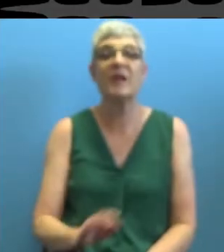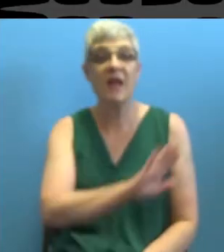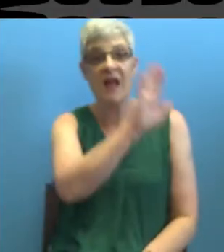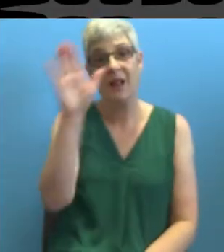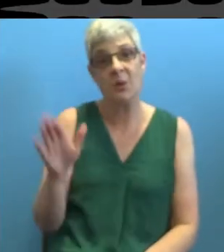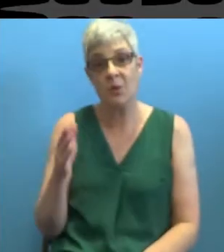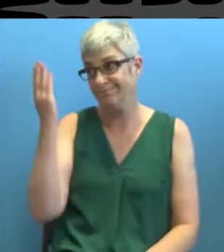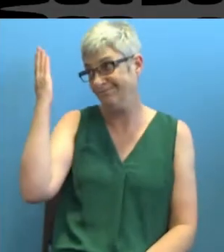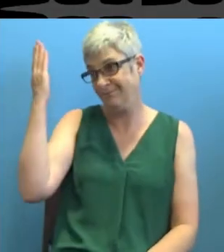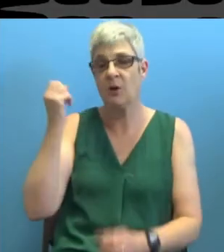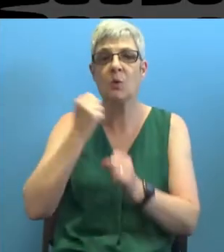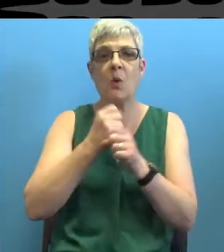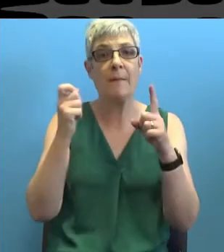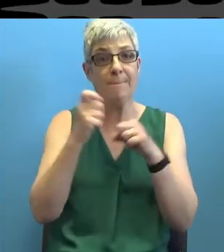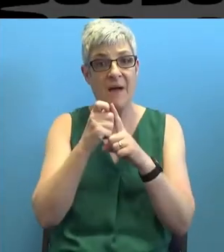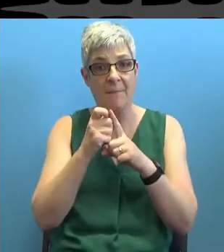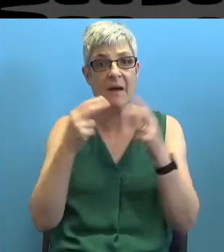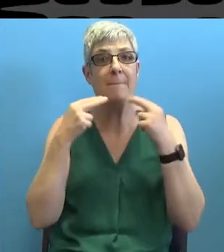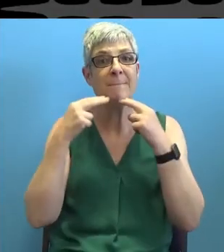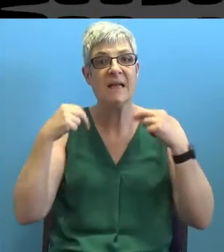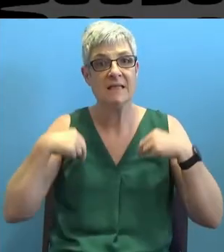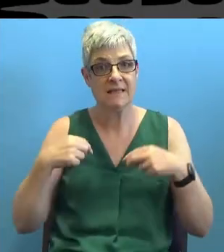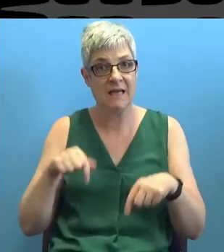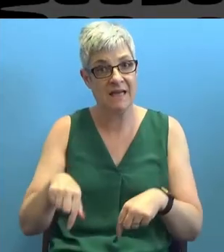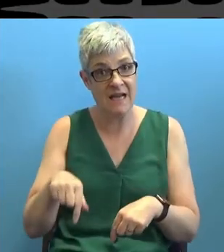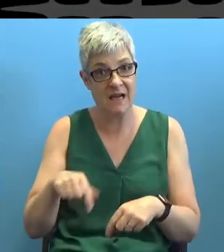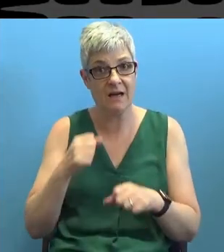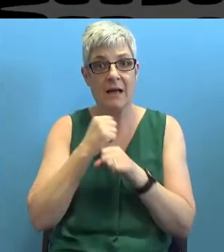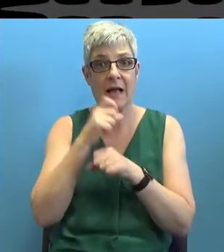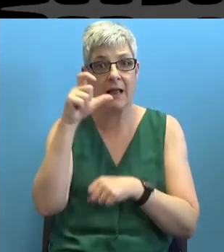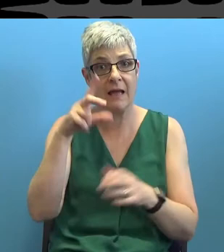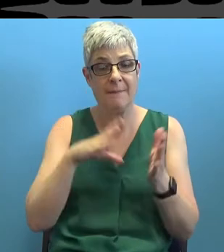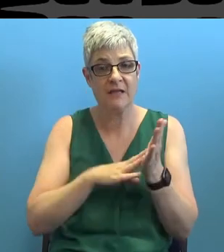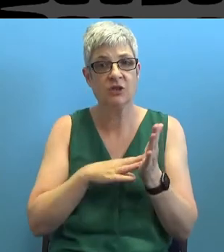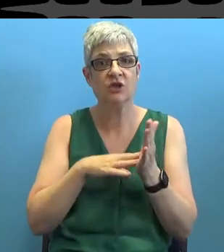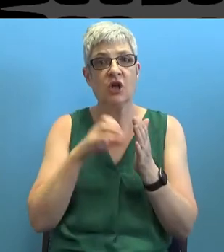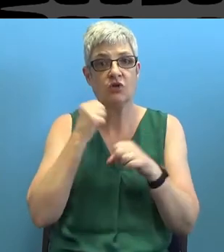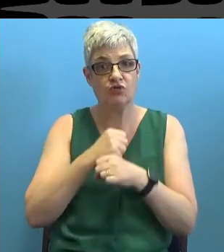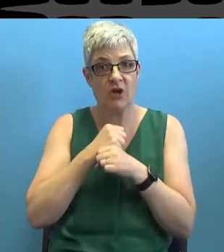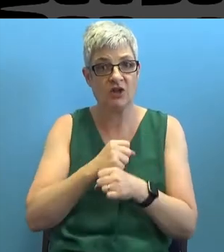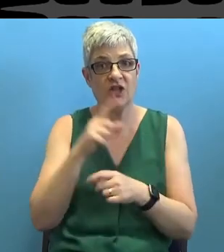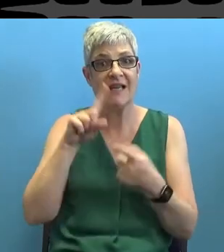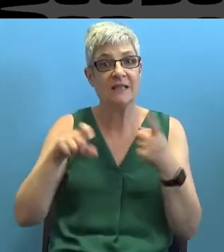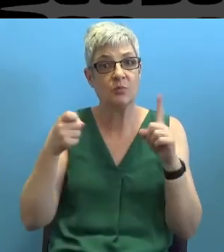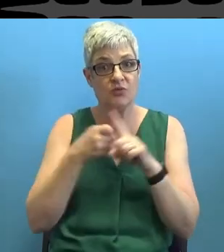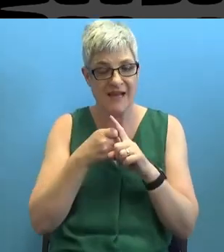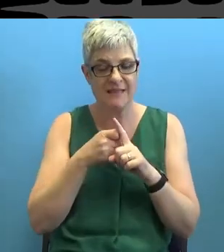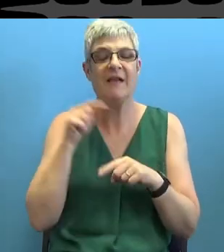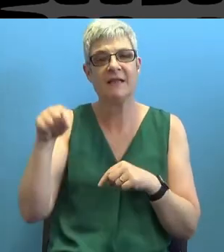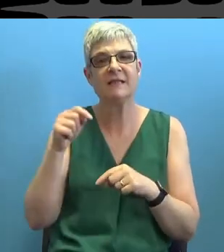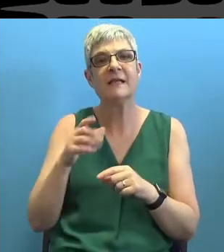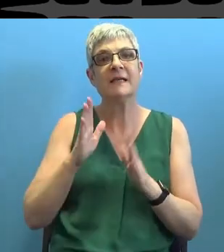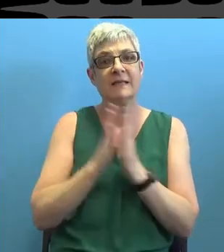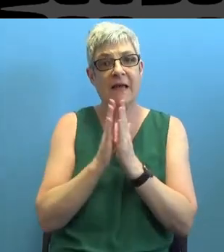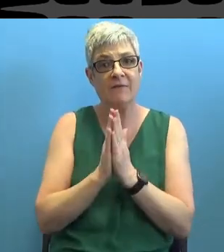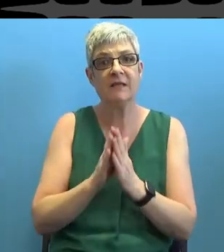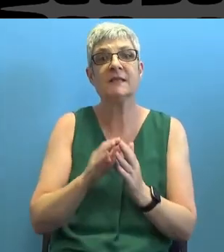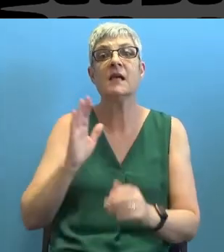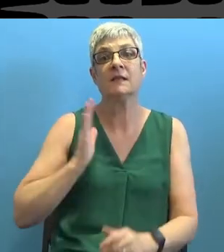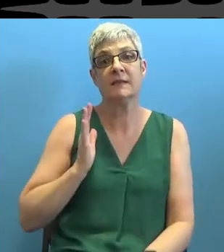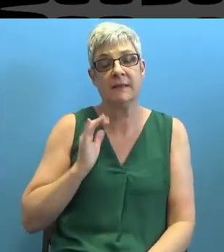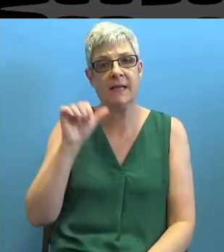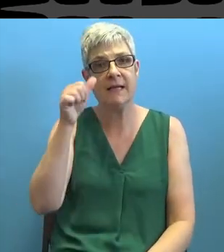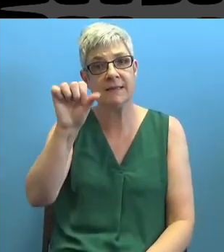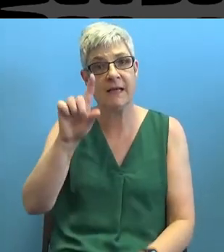Well, hello, my name's Gordon Palmer. I'm minister here at Claremont Parish Church in East Kilbride, and this is our service for Sunday the 6th of June. It